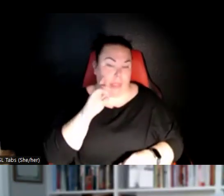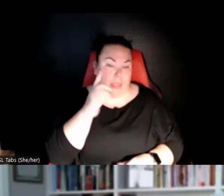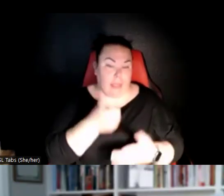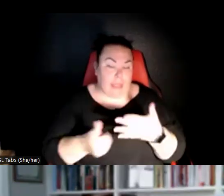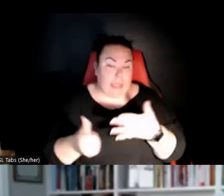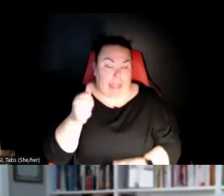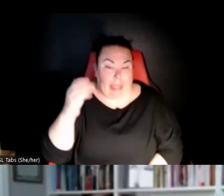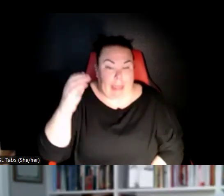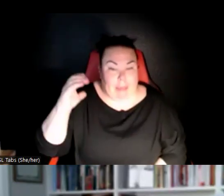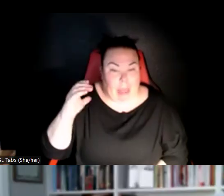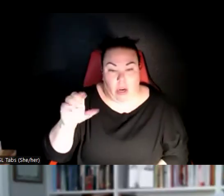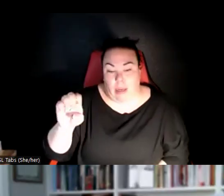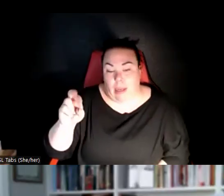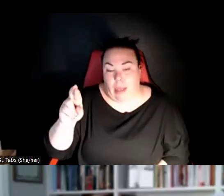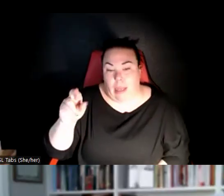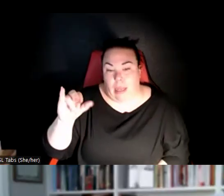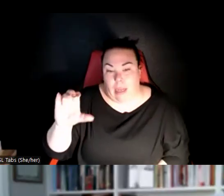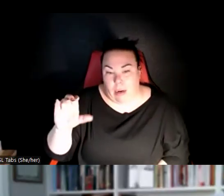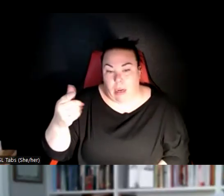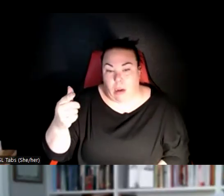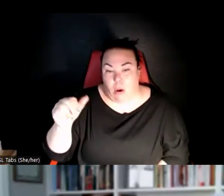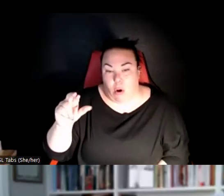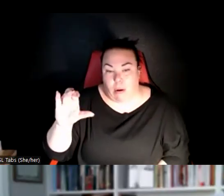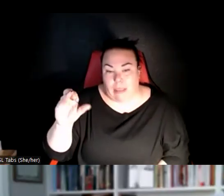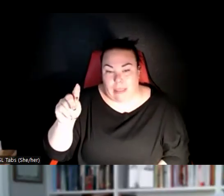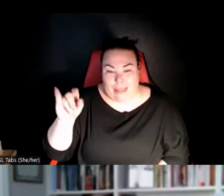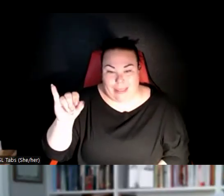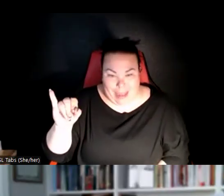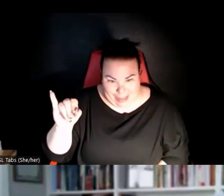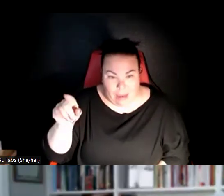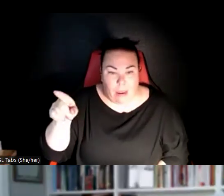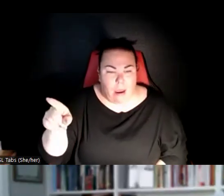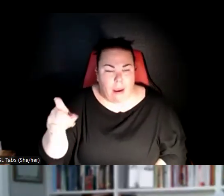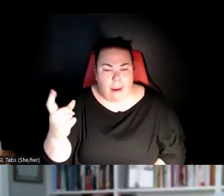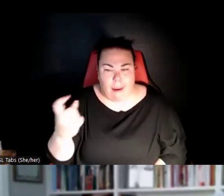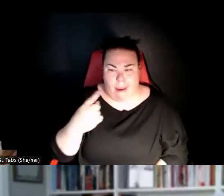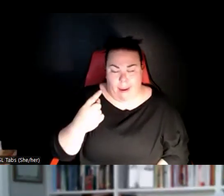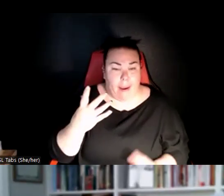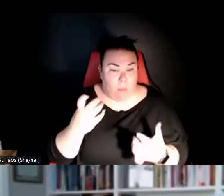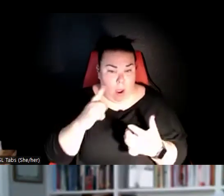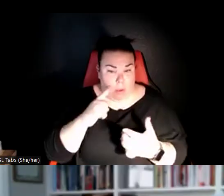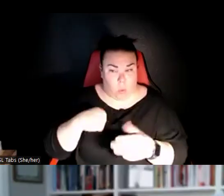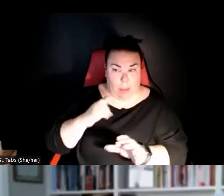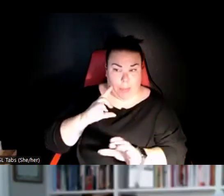office, who asked us if we wanted to participate in an emergency housing